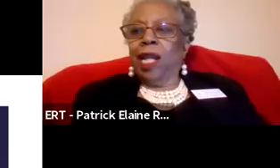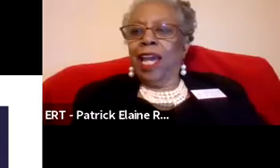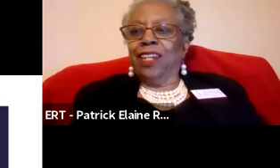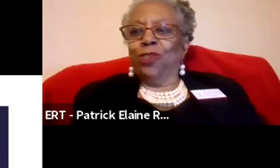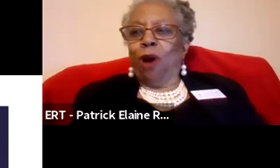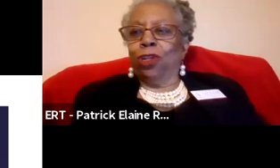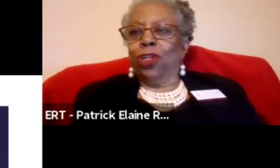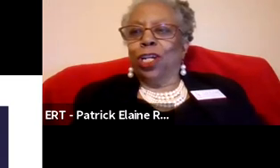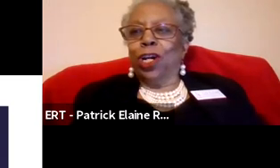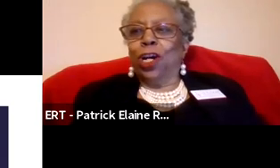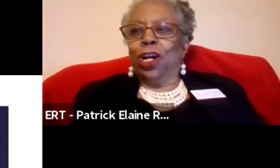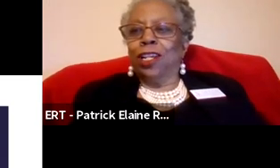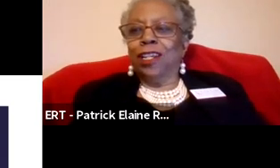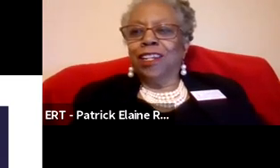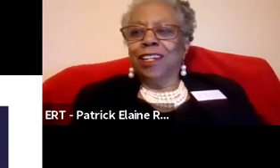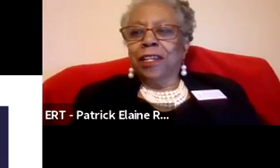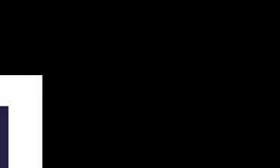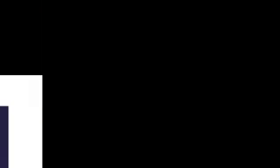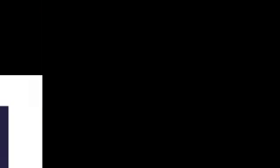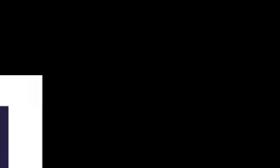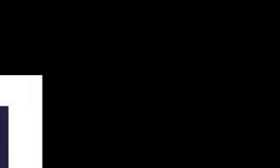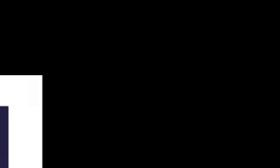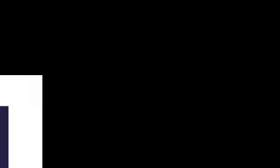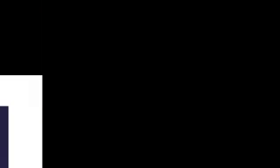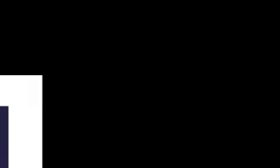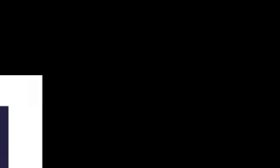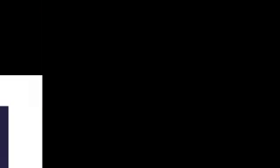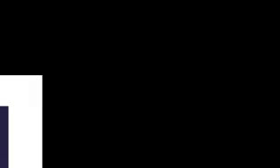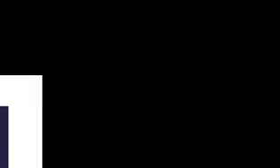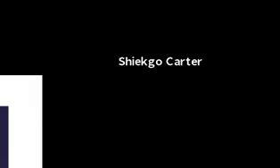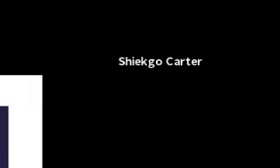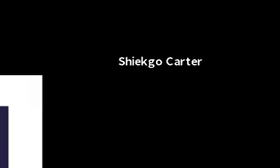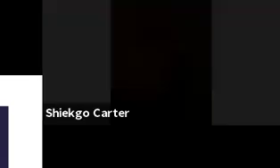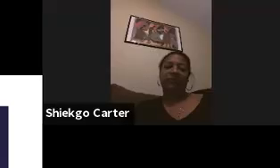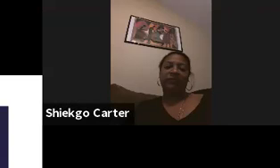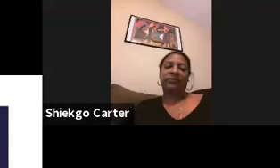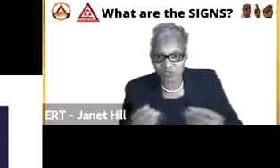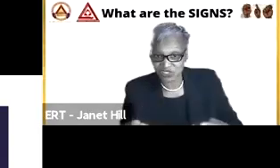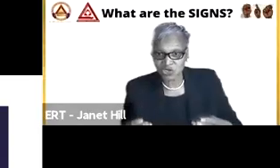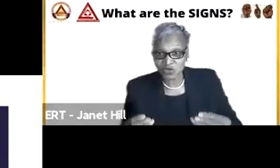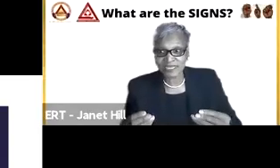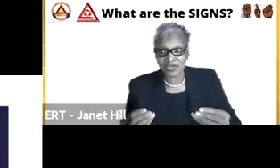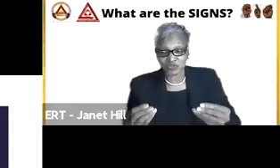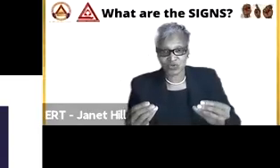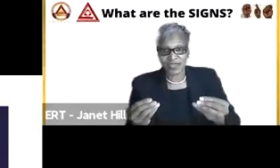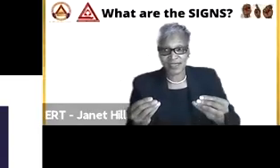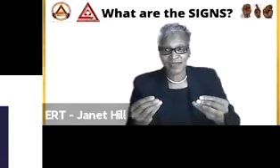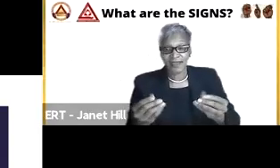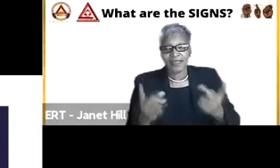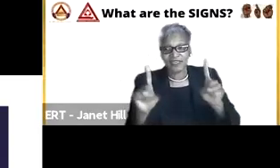All right, ladies, you all are looking good. 911. Let me also, and we're still, keep in mind, we're still learning